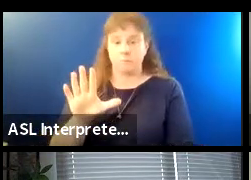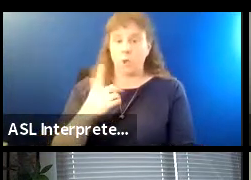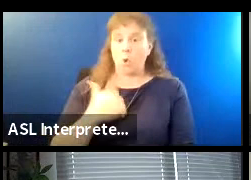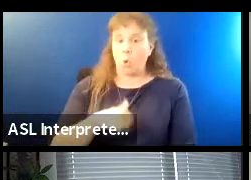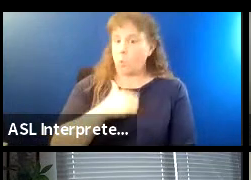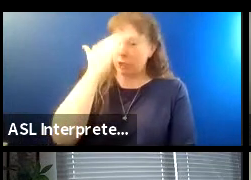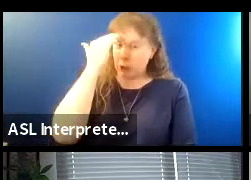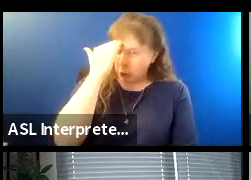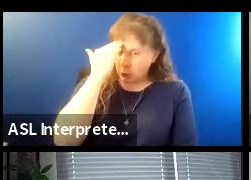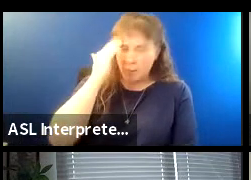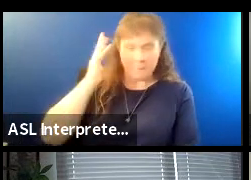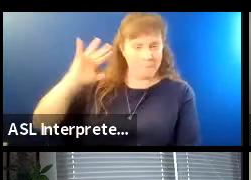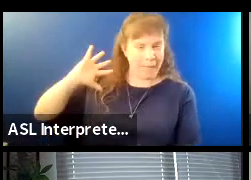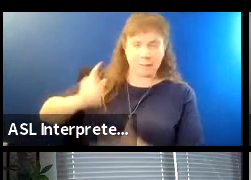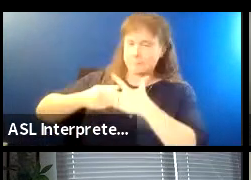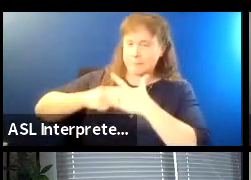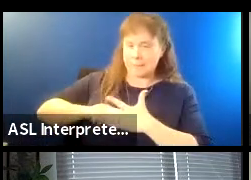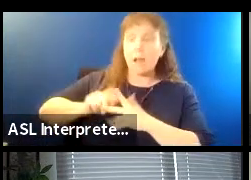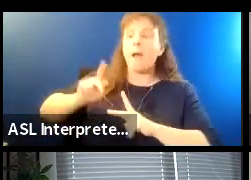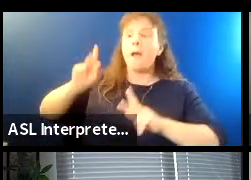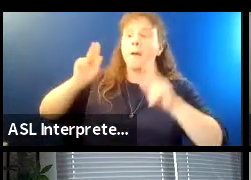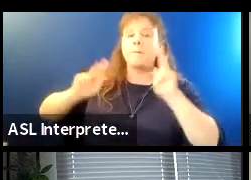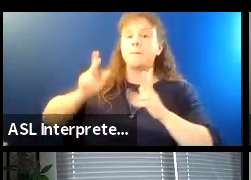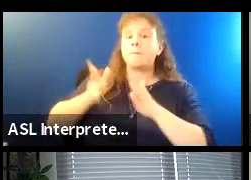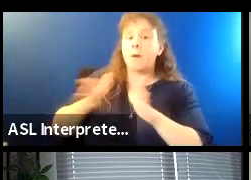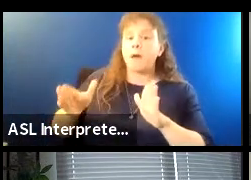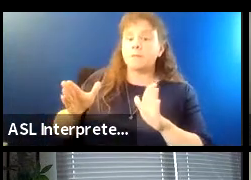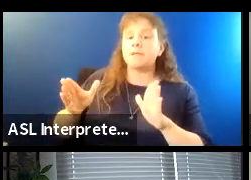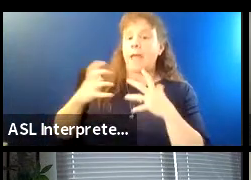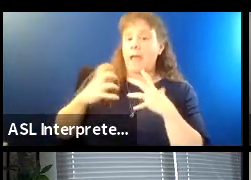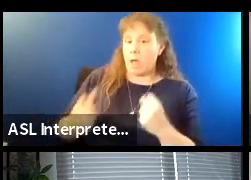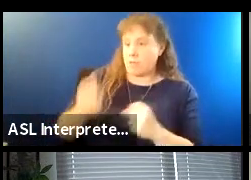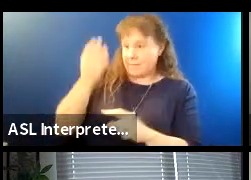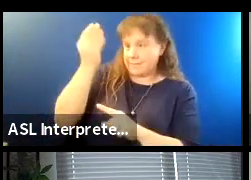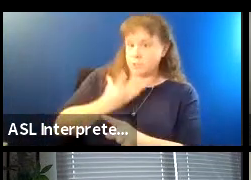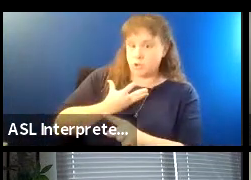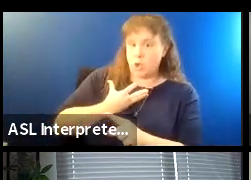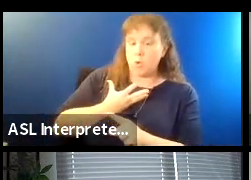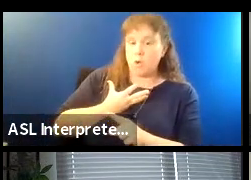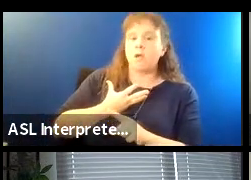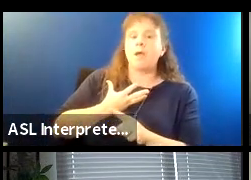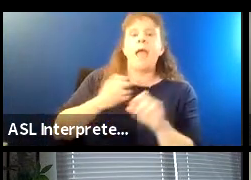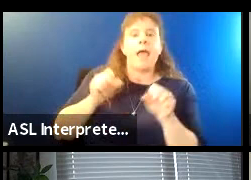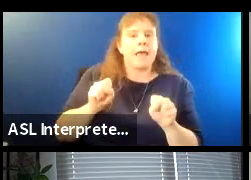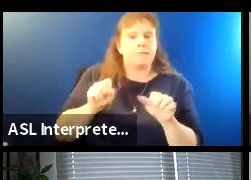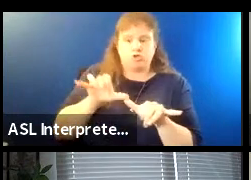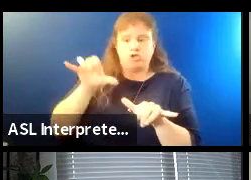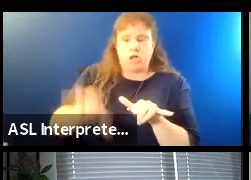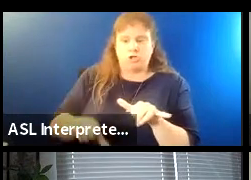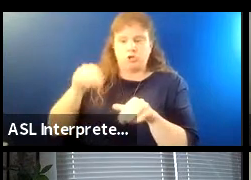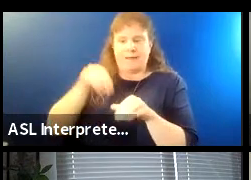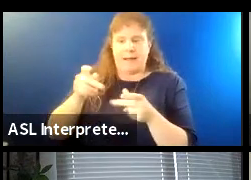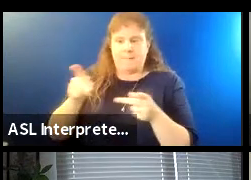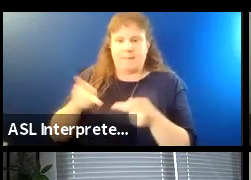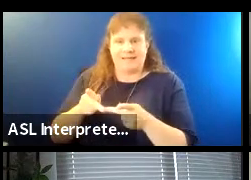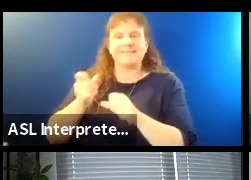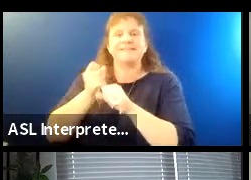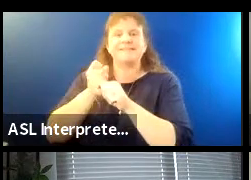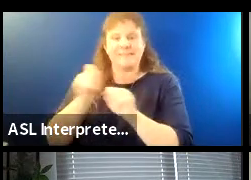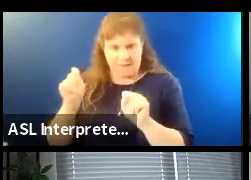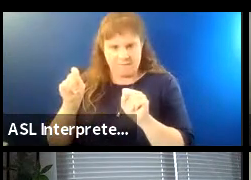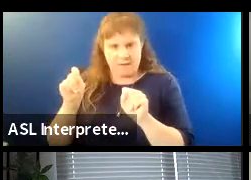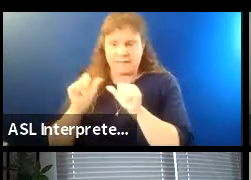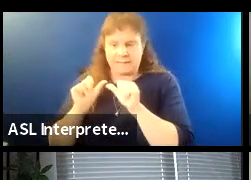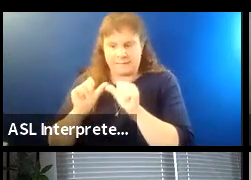from the onset, public health told us, healthcare leaders recognized that being able to shelter in place in a safe, stable, affordable